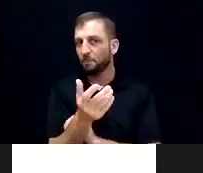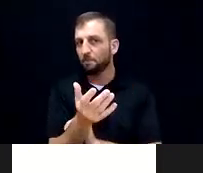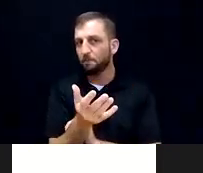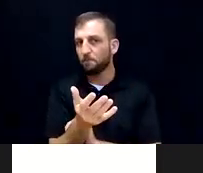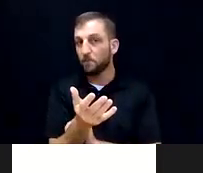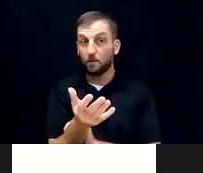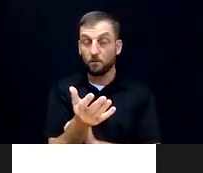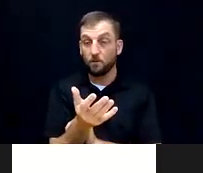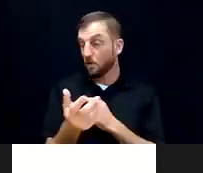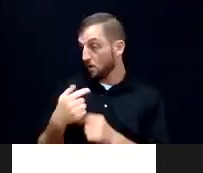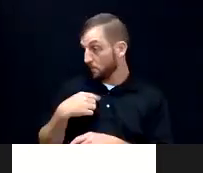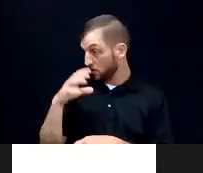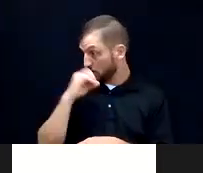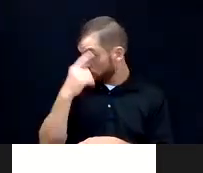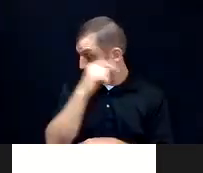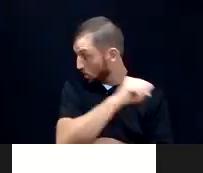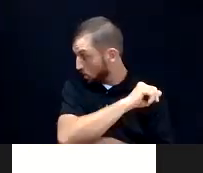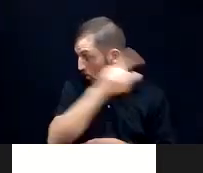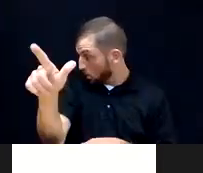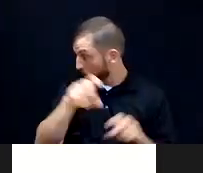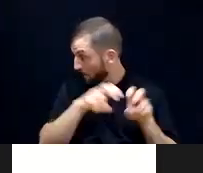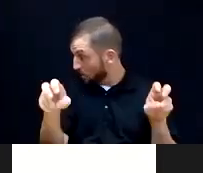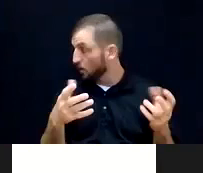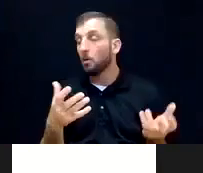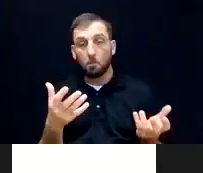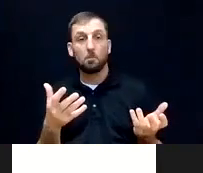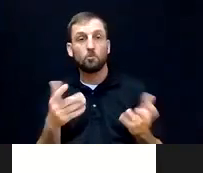assuming it's for all panelists, so we can start with